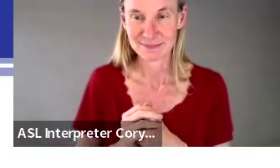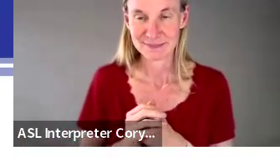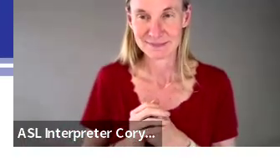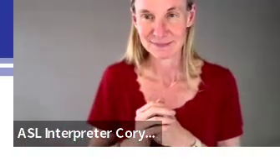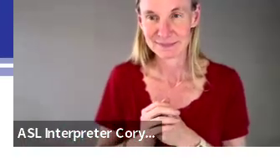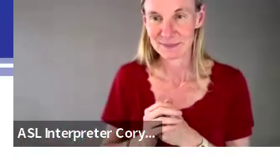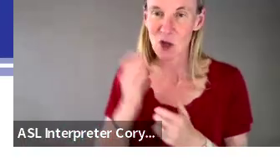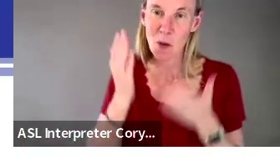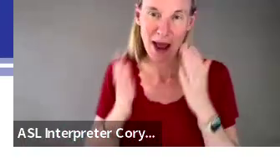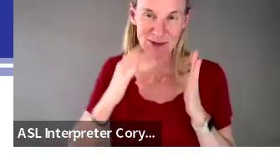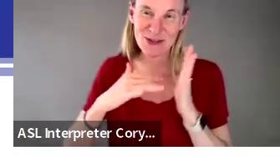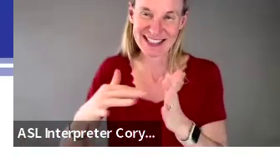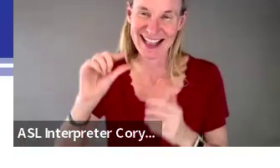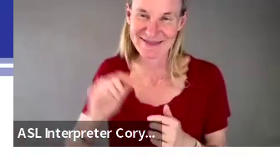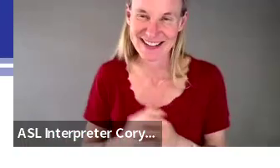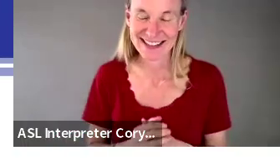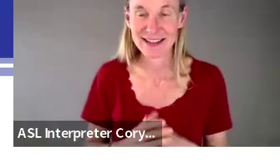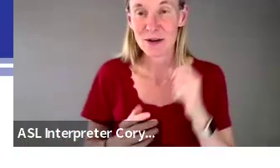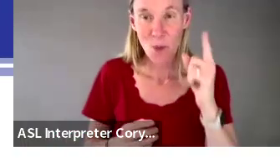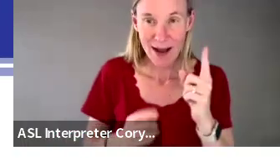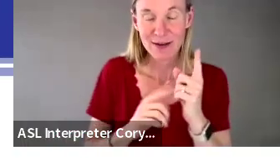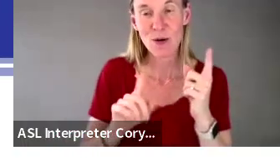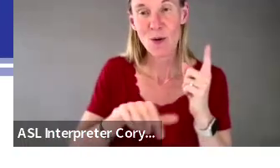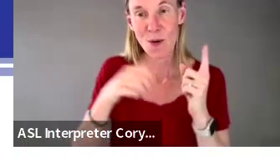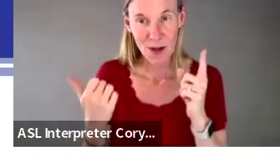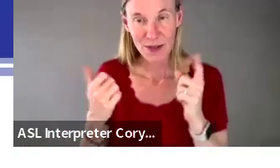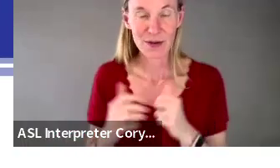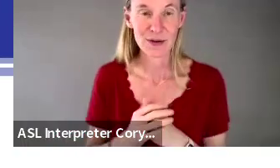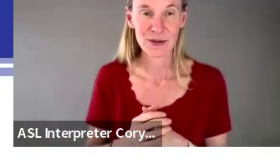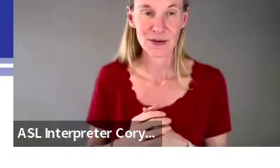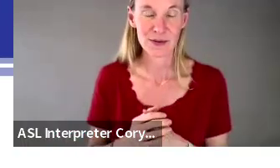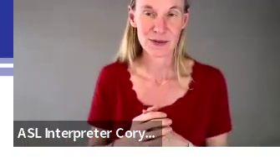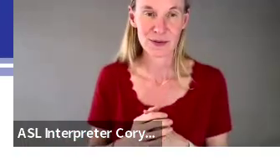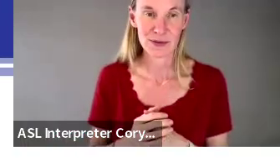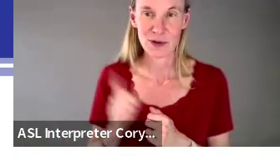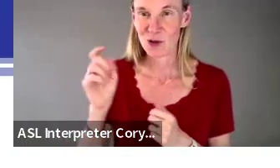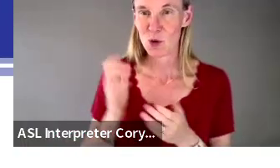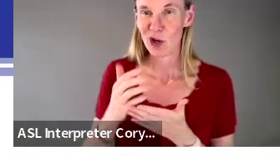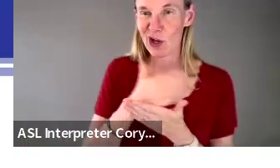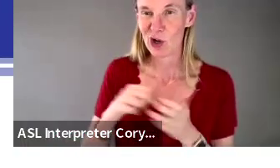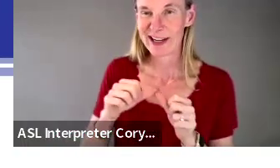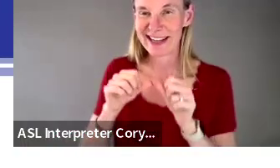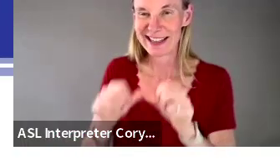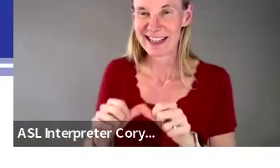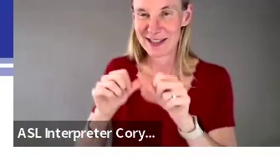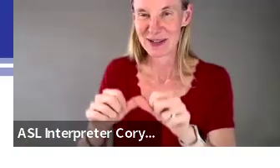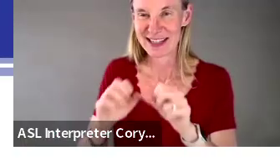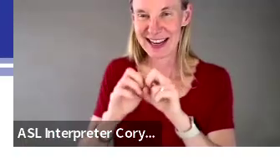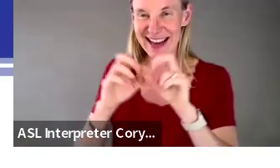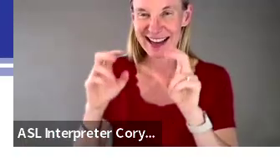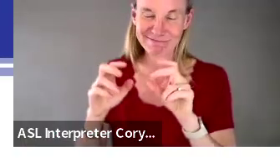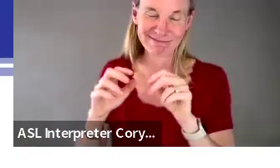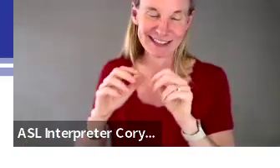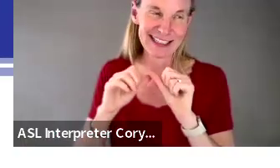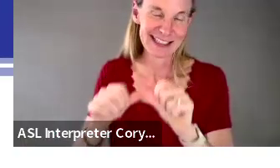you may have to do some studying. Or you can earn what are called continuing